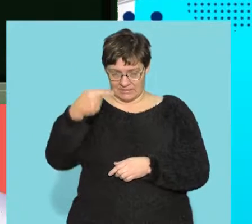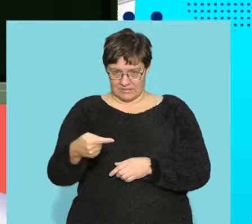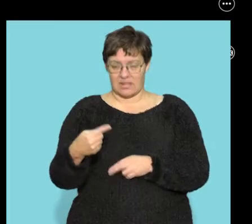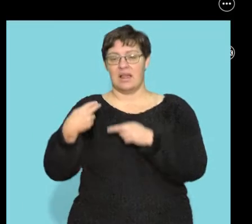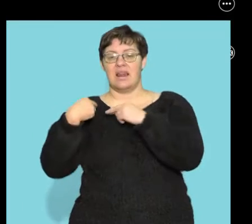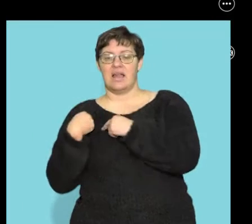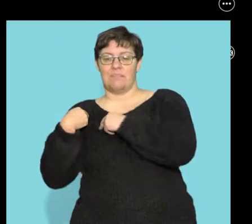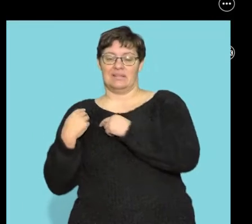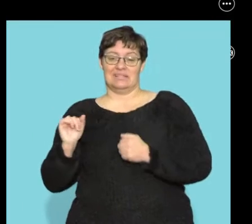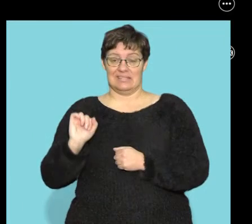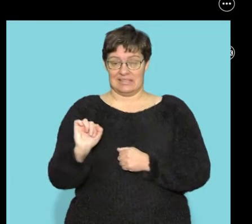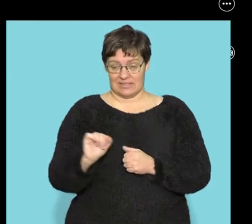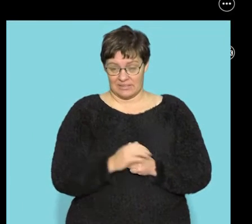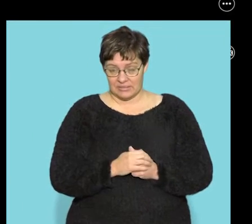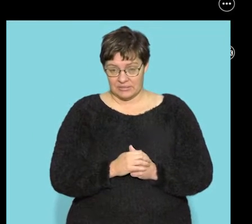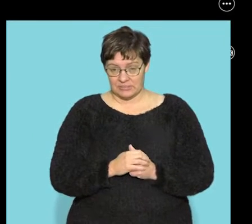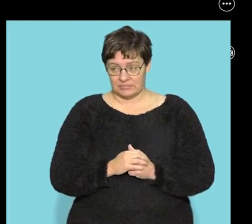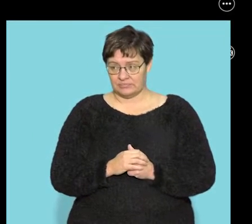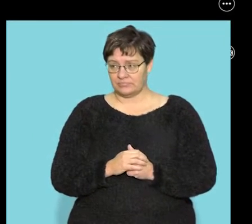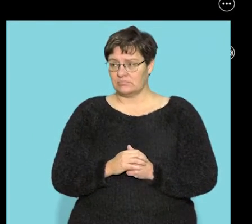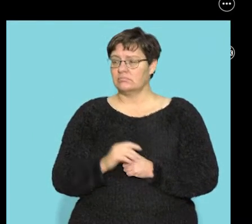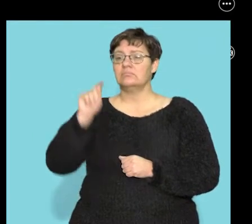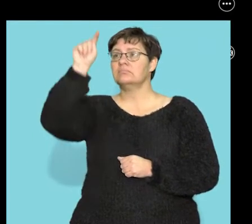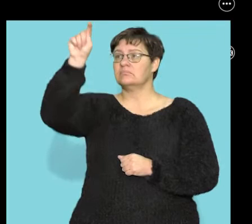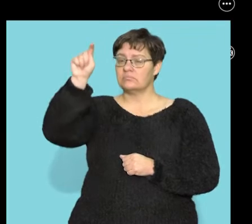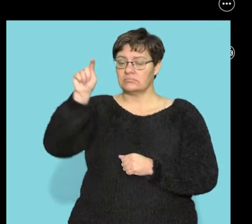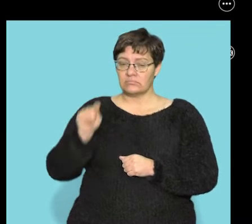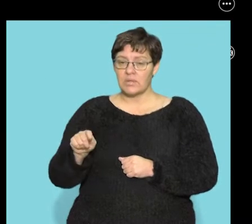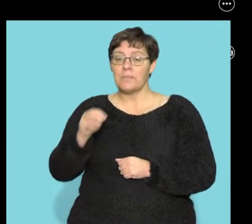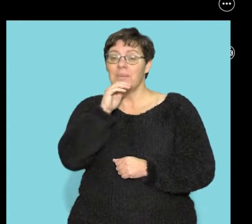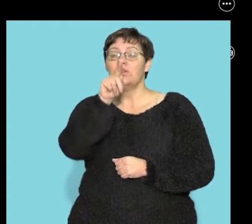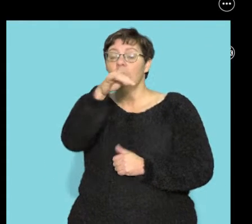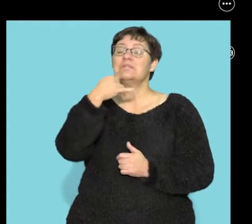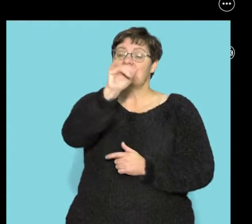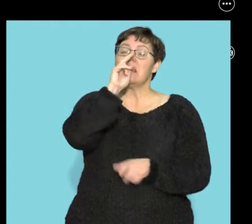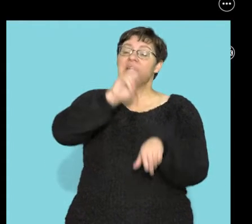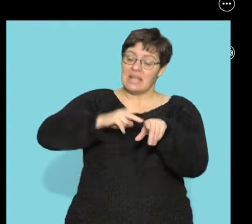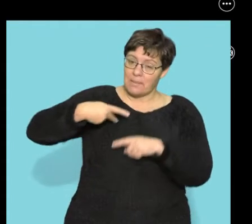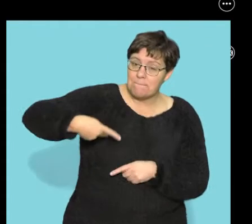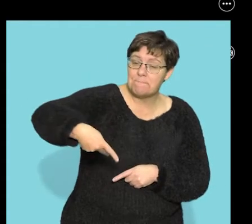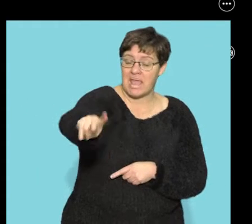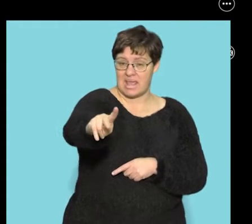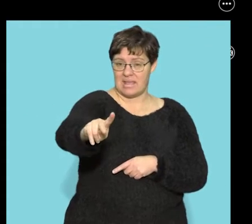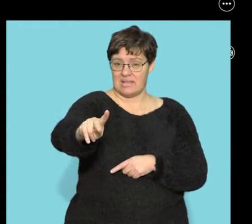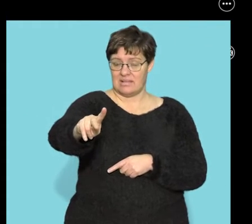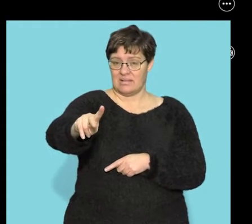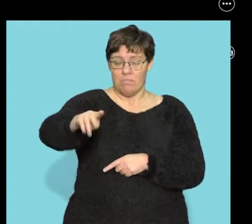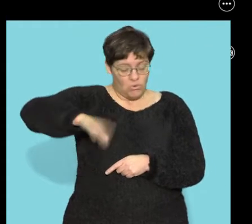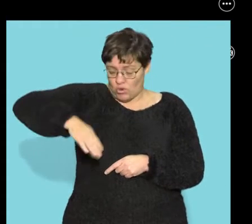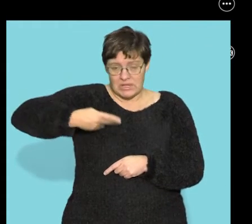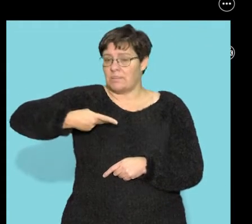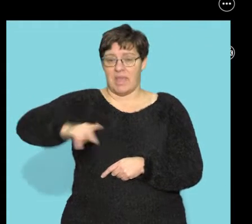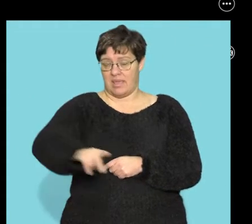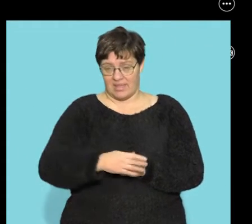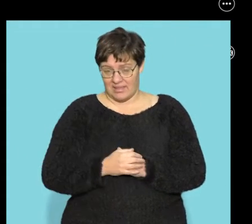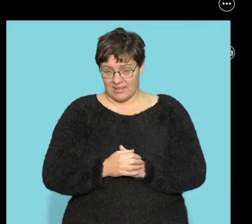your liabilities. And remember, these are amounts that you owe. Remember, these are amounts that you